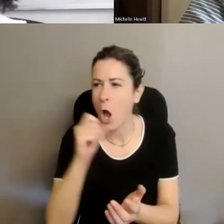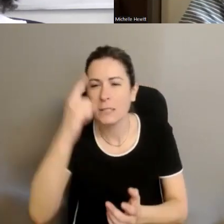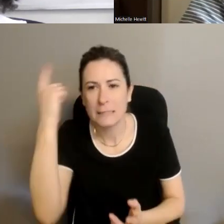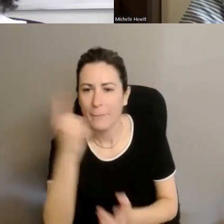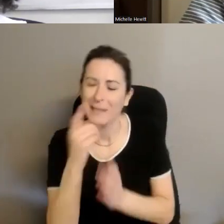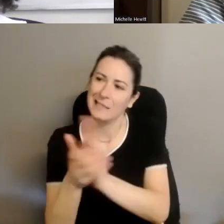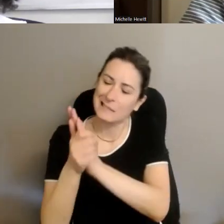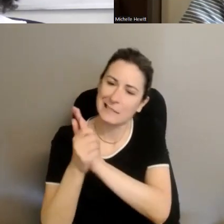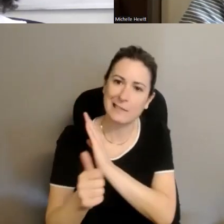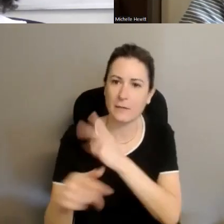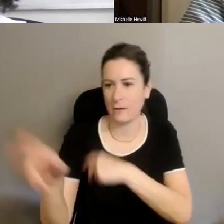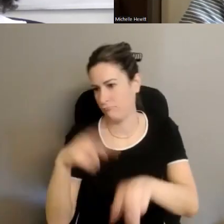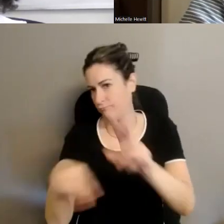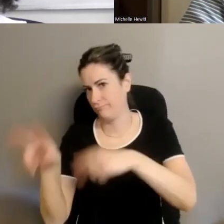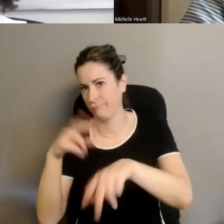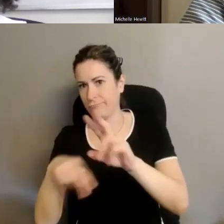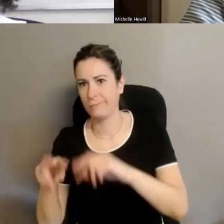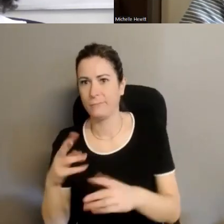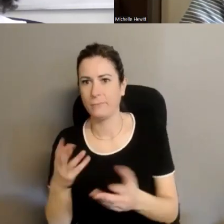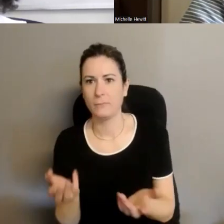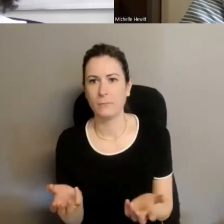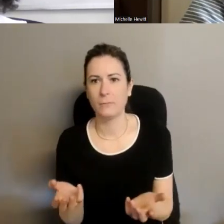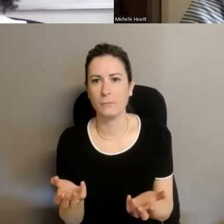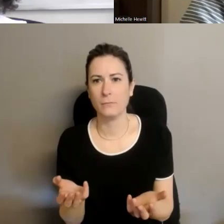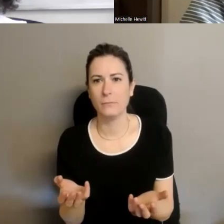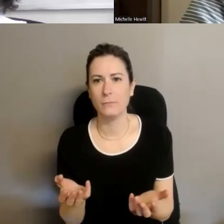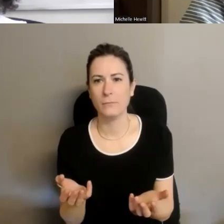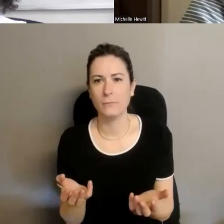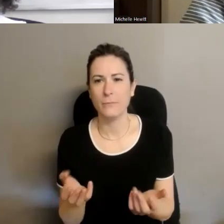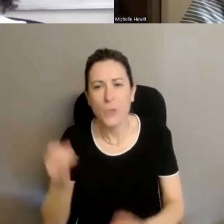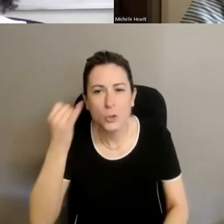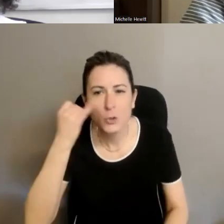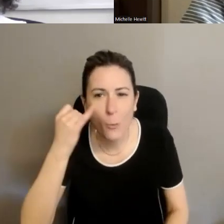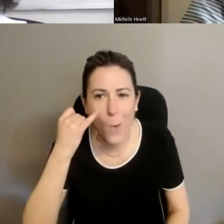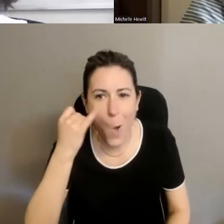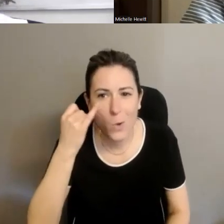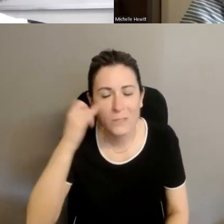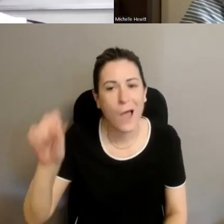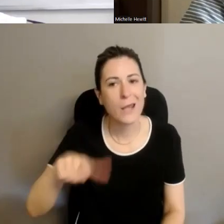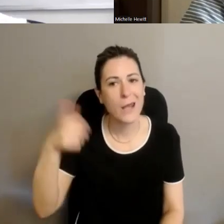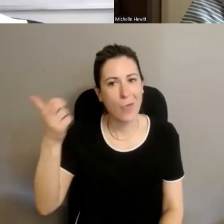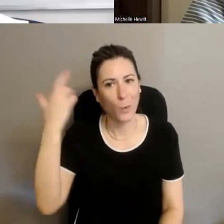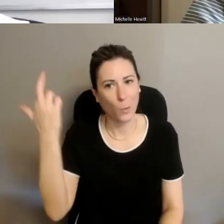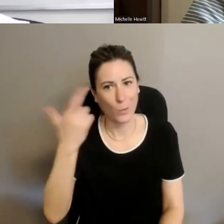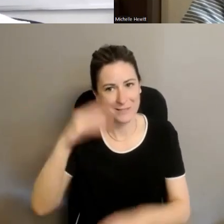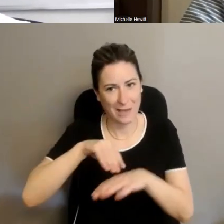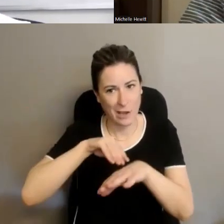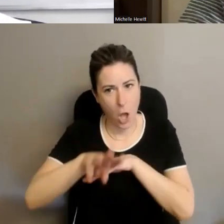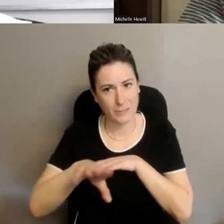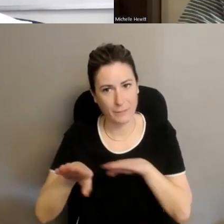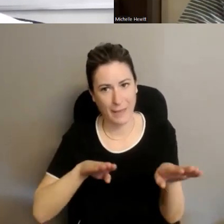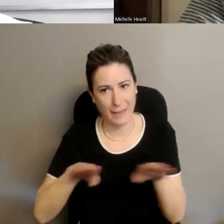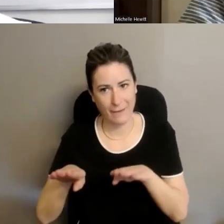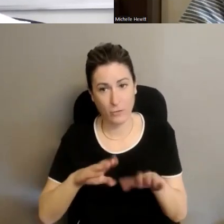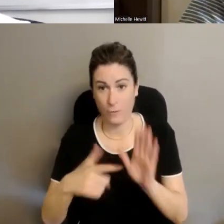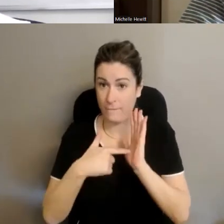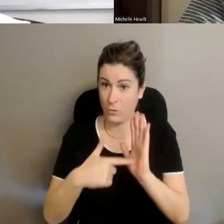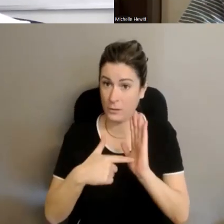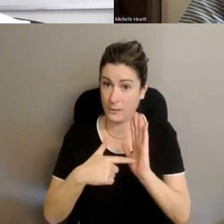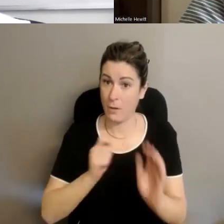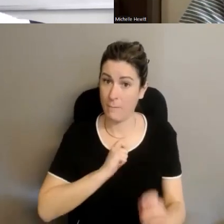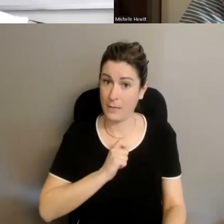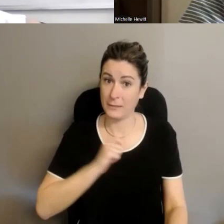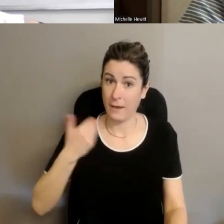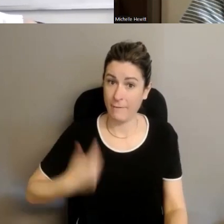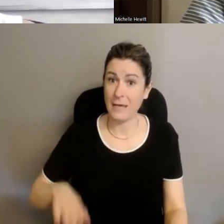Myself, I have MS, and a lot of people with MS are often thought, because we stagger As you can see,